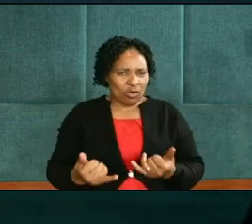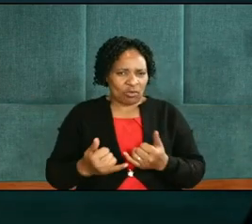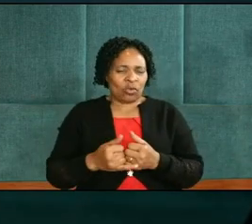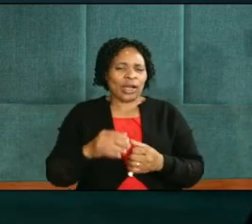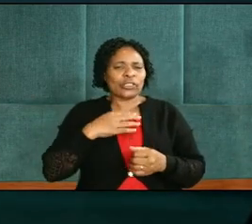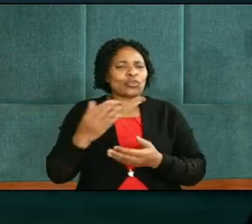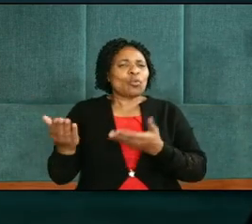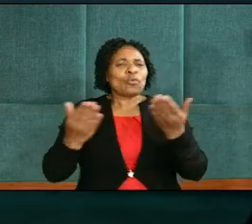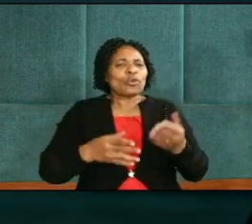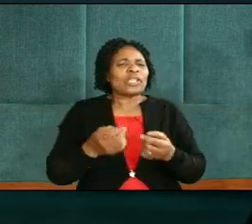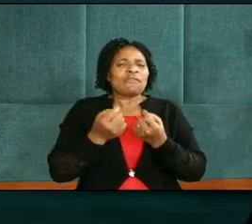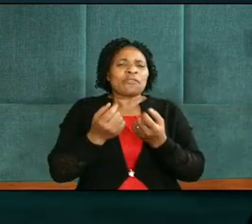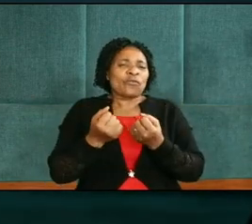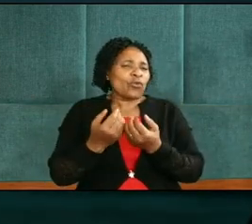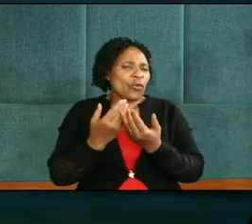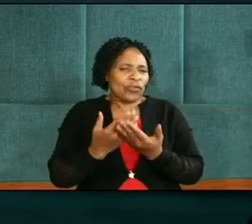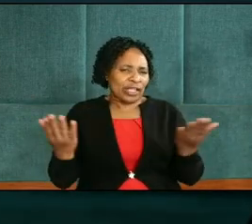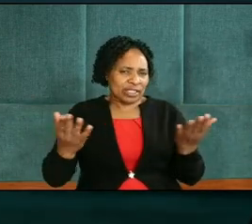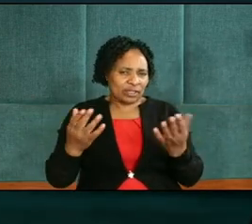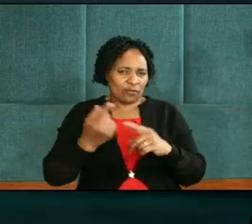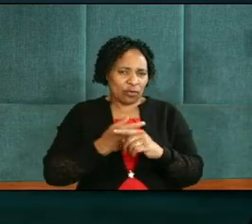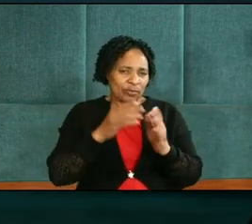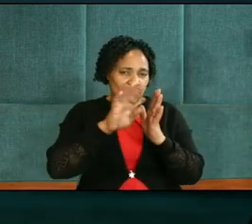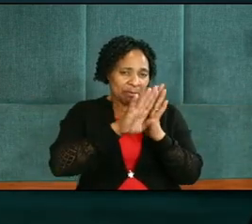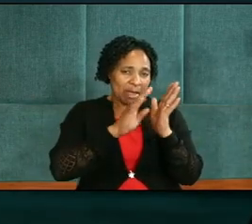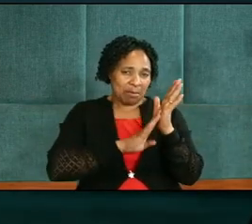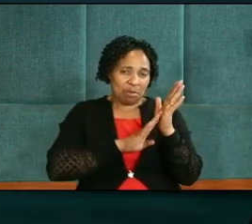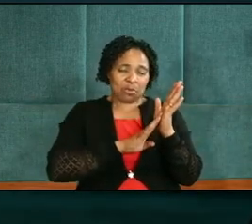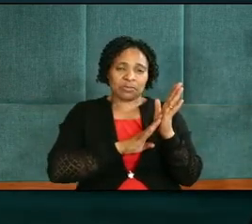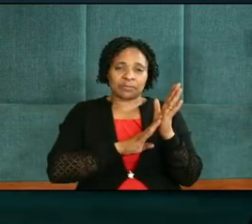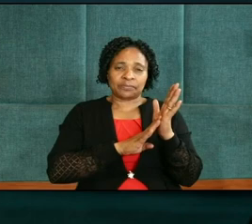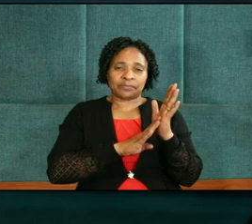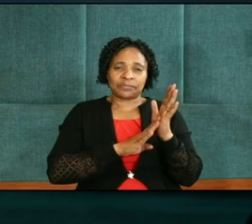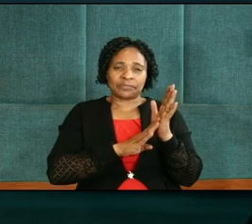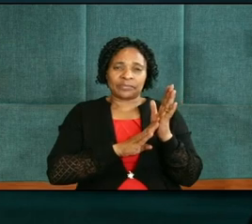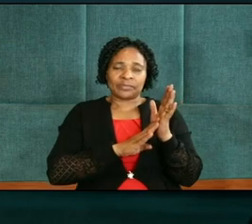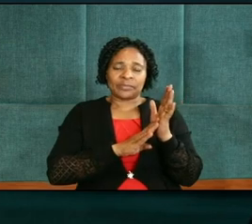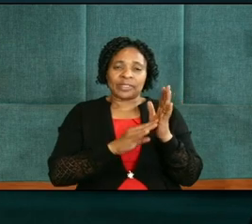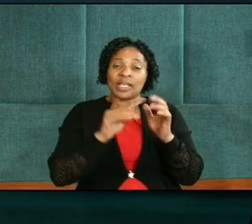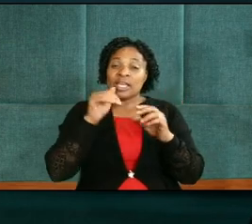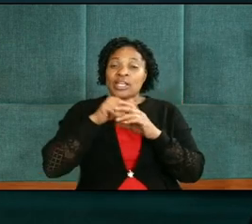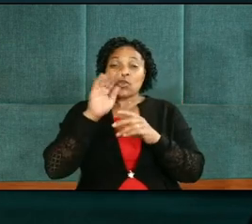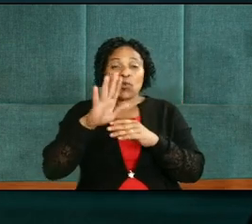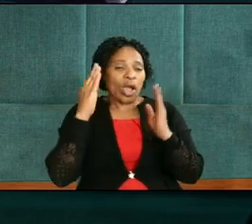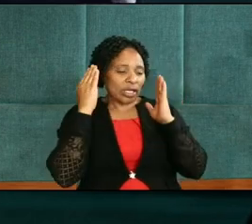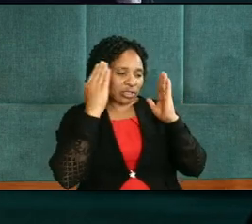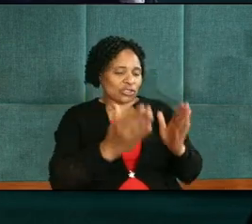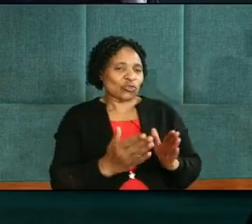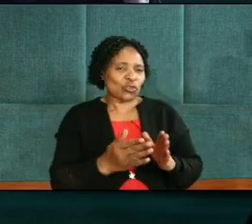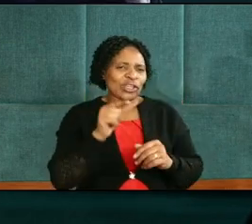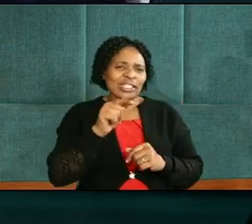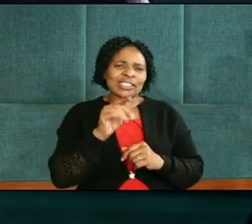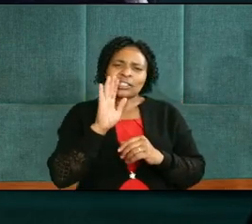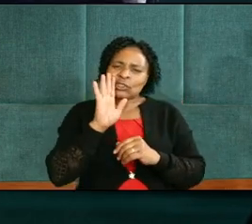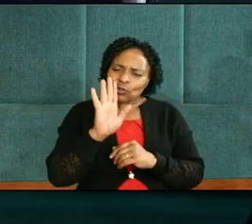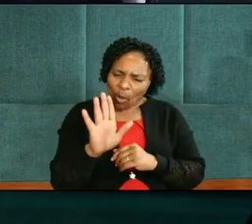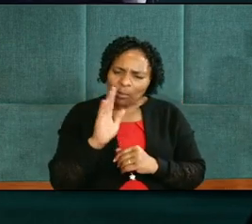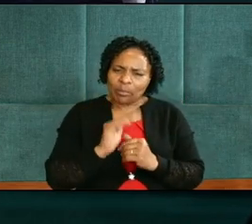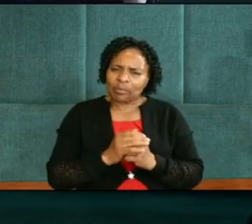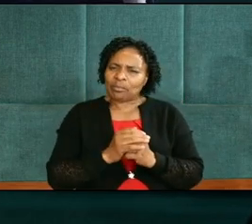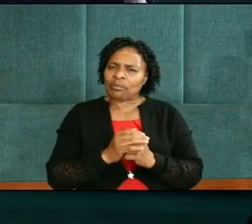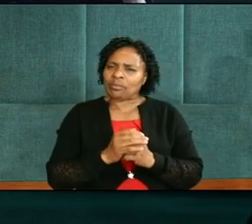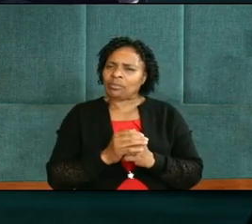few pieces of the text in the Bible, And to bring it to your attention that these stuff will not pass